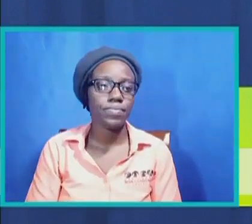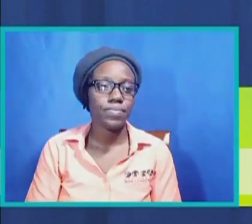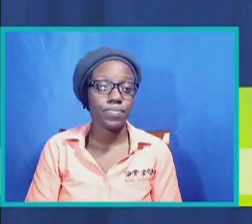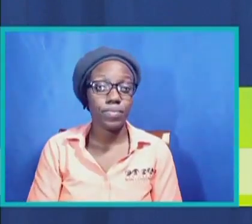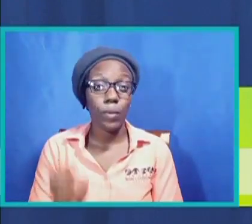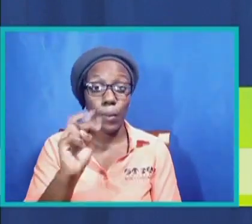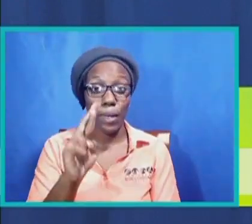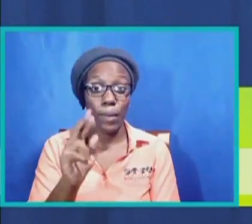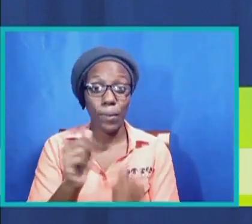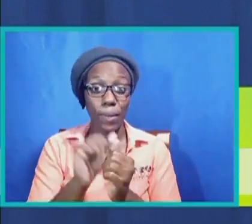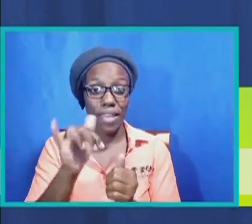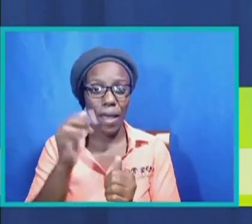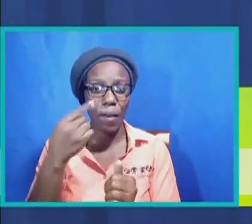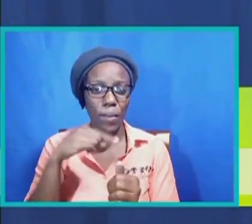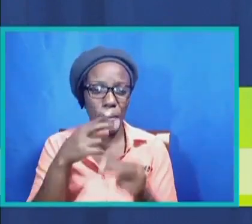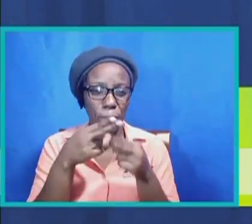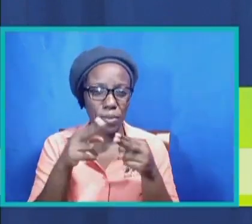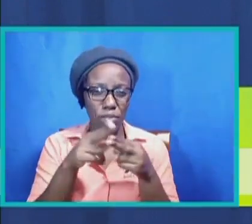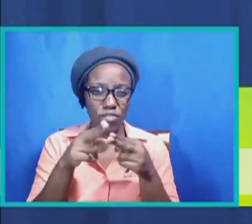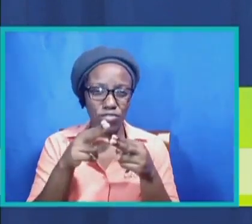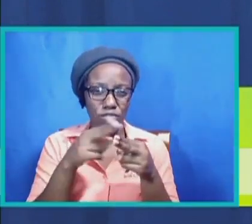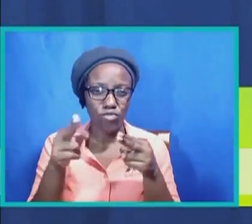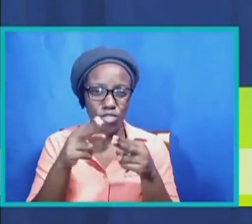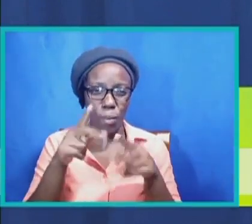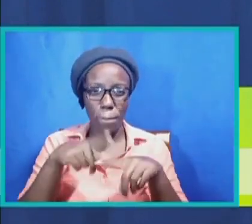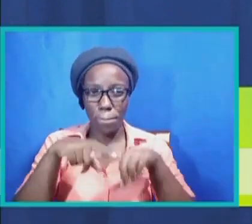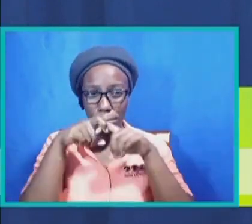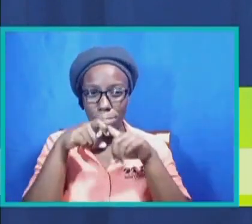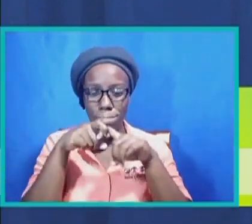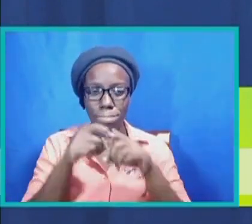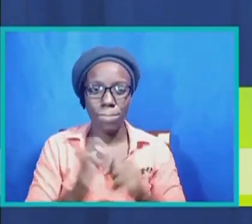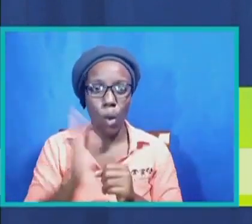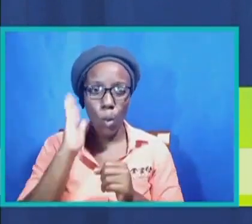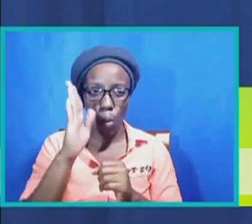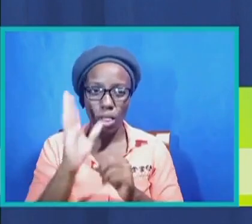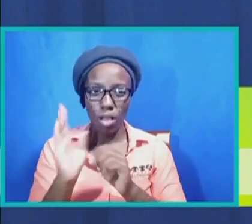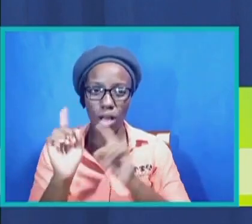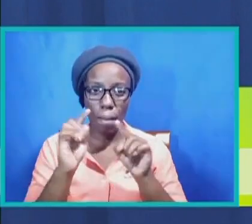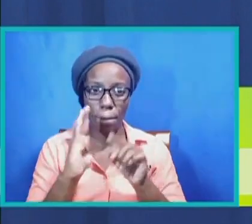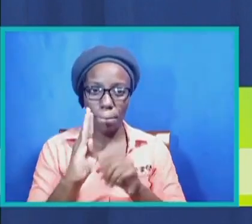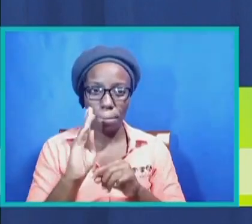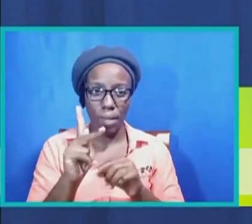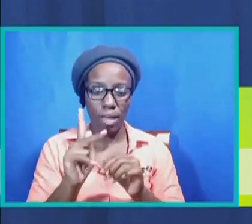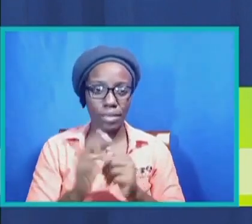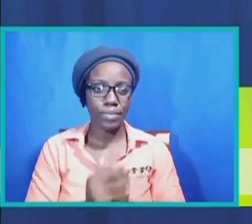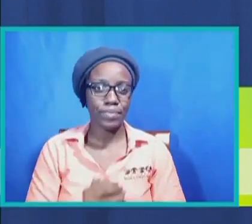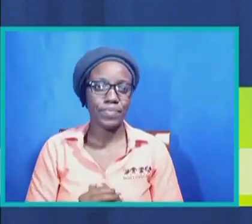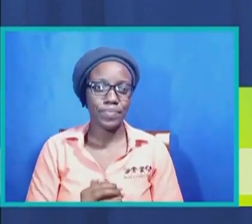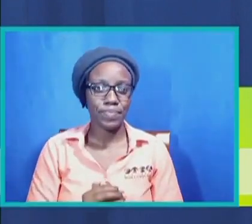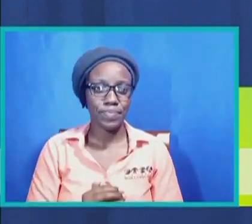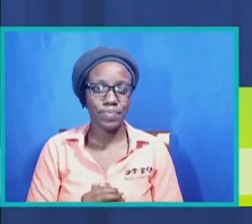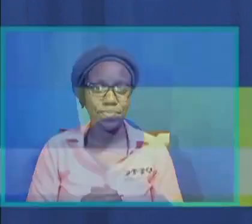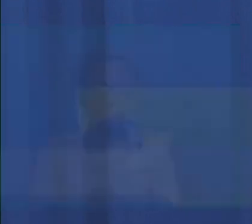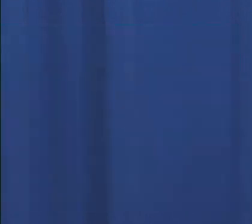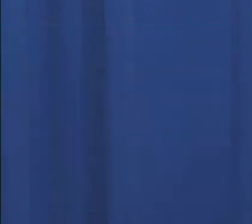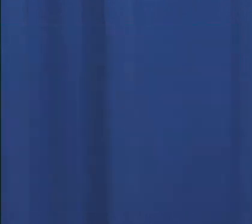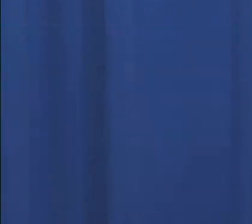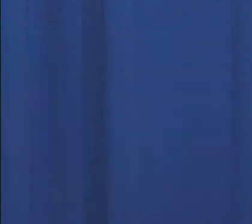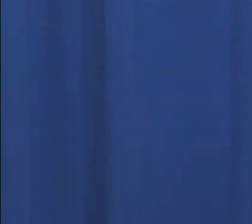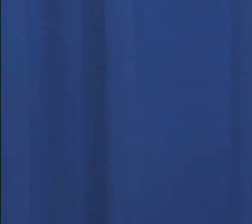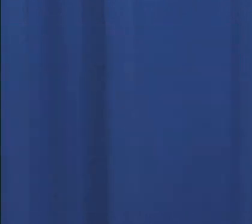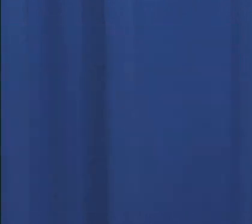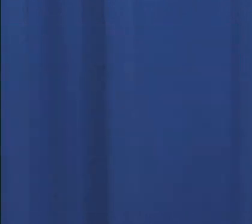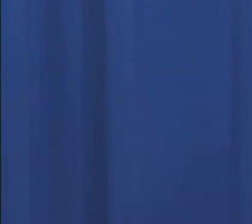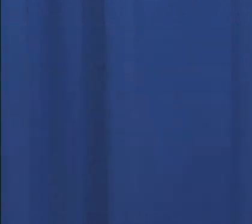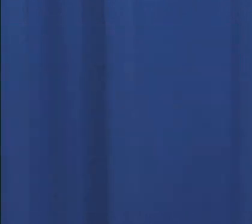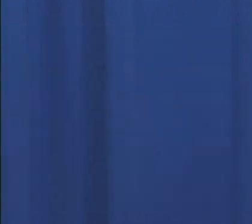break. We return with more. We are discussing curriculum reform with Dr. Gillian Paul and Mr. Harilal Sicharan. Stay with us. We return